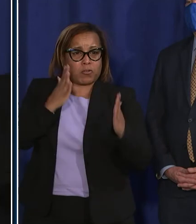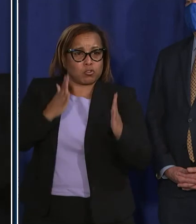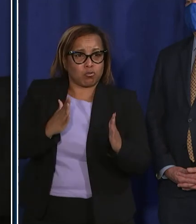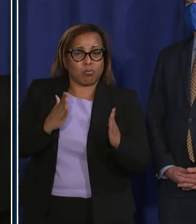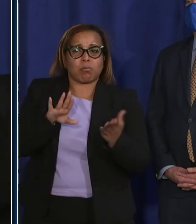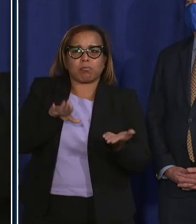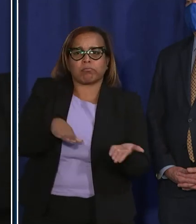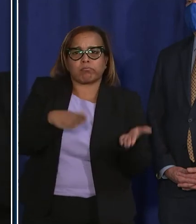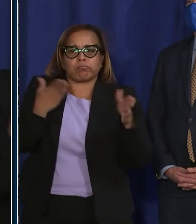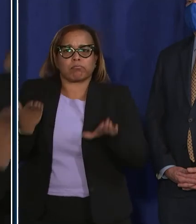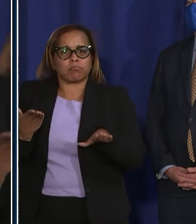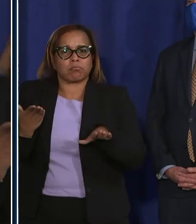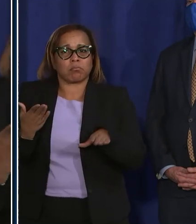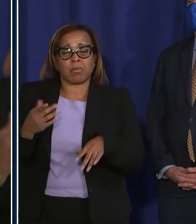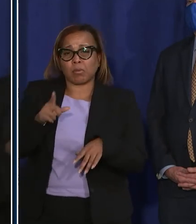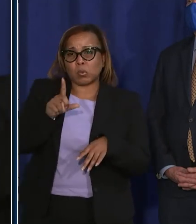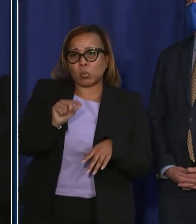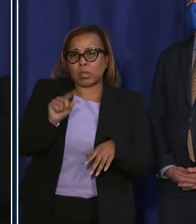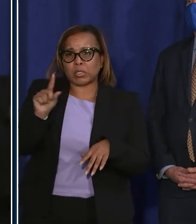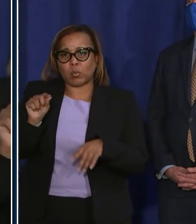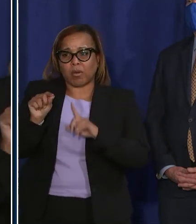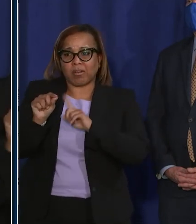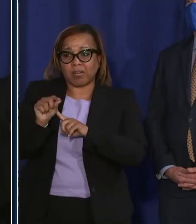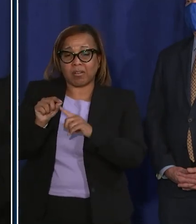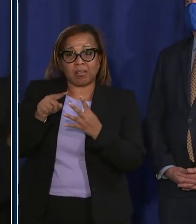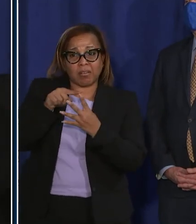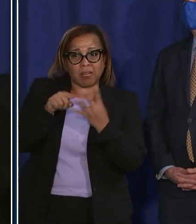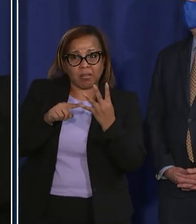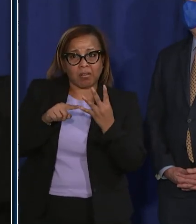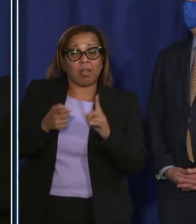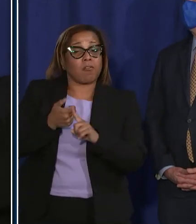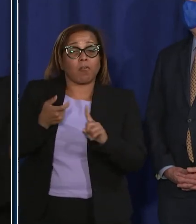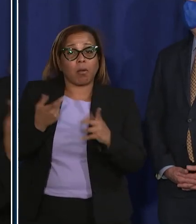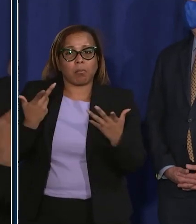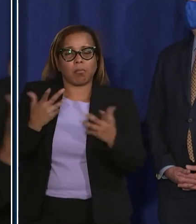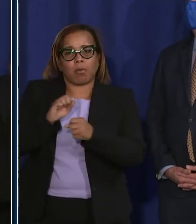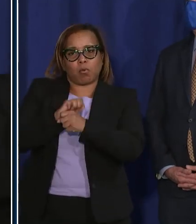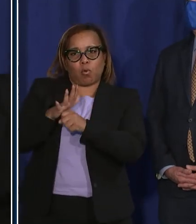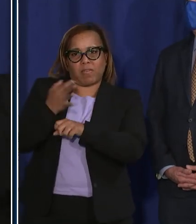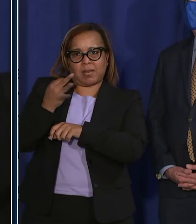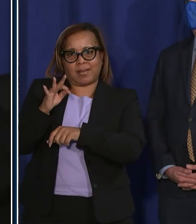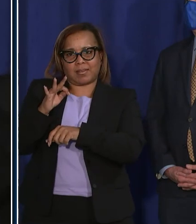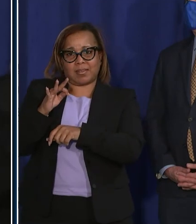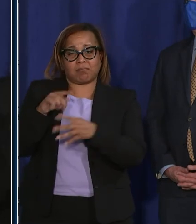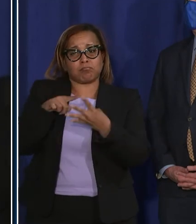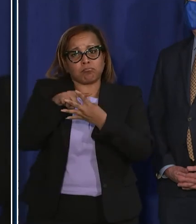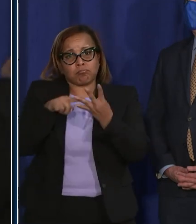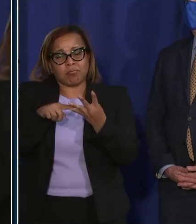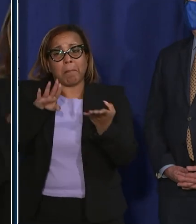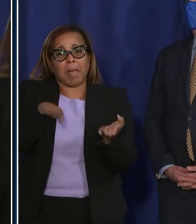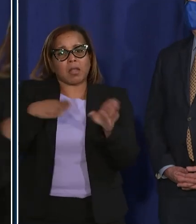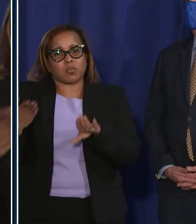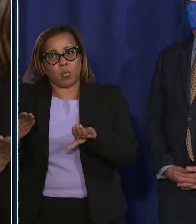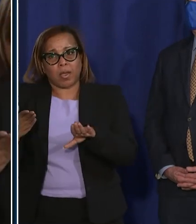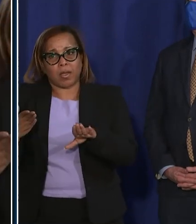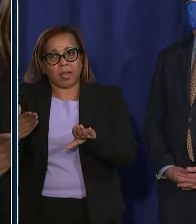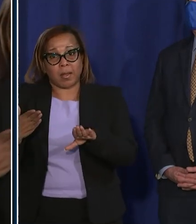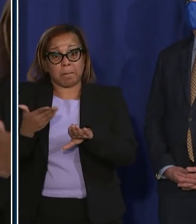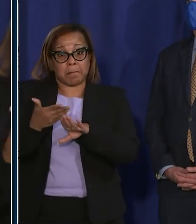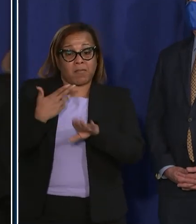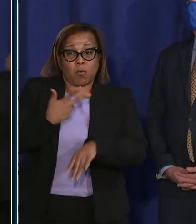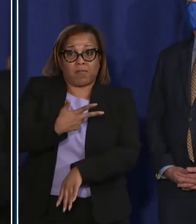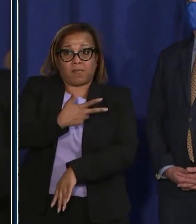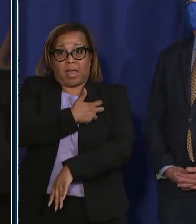who passed away in 2020, every single one of them from COVID-19. Every single one passed away before the